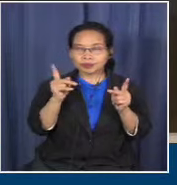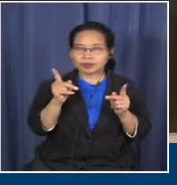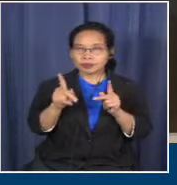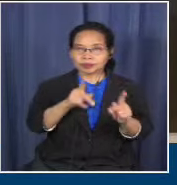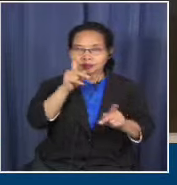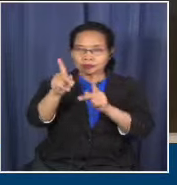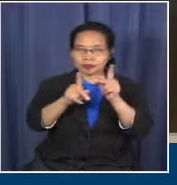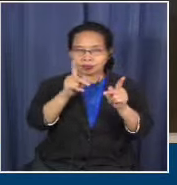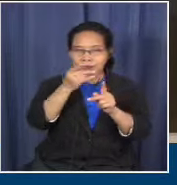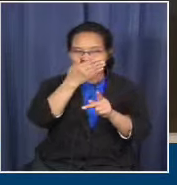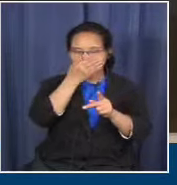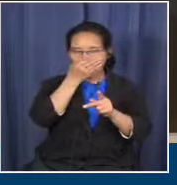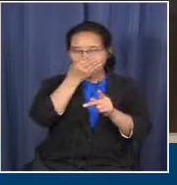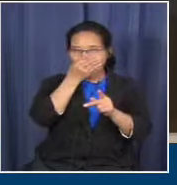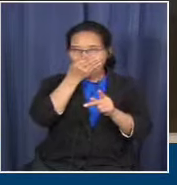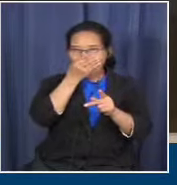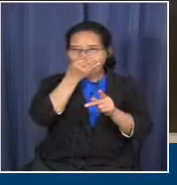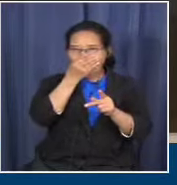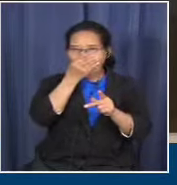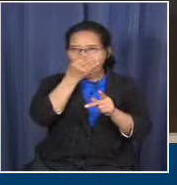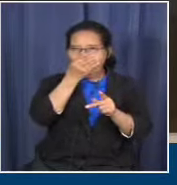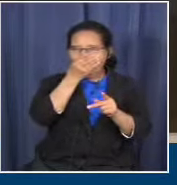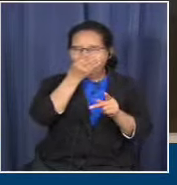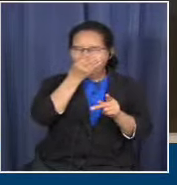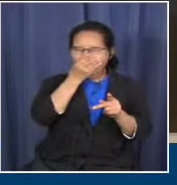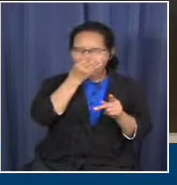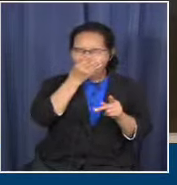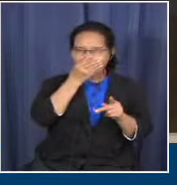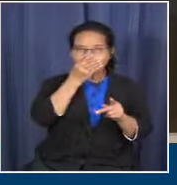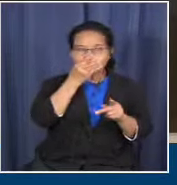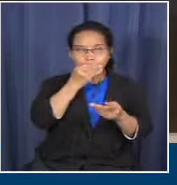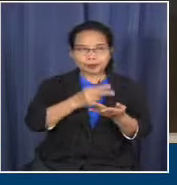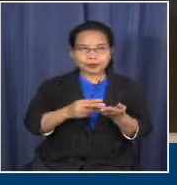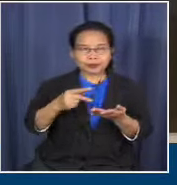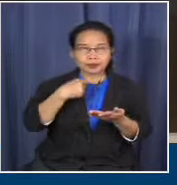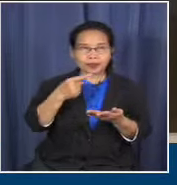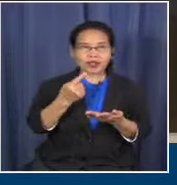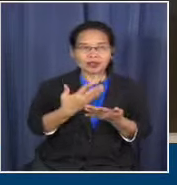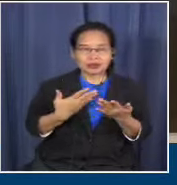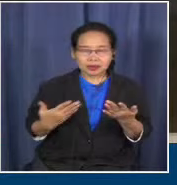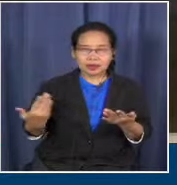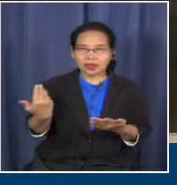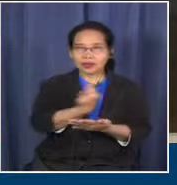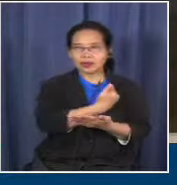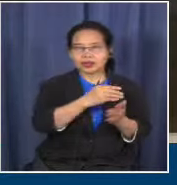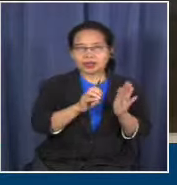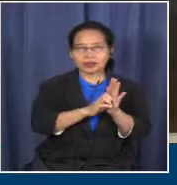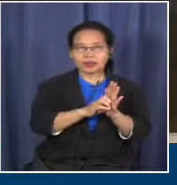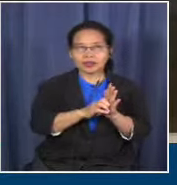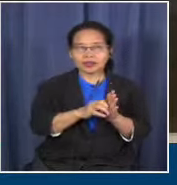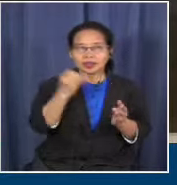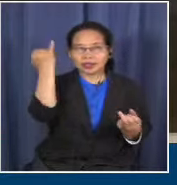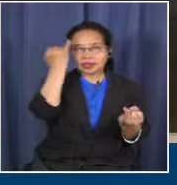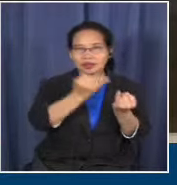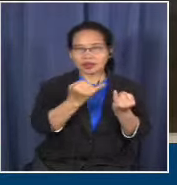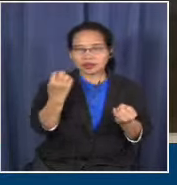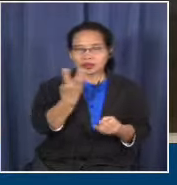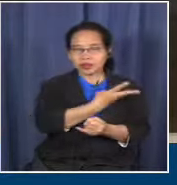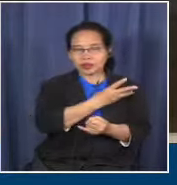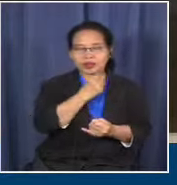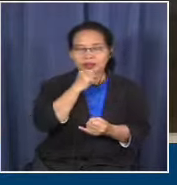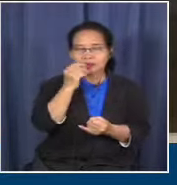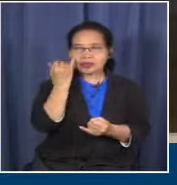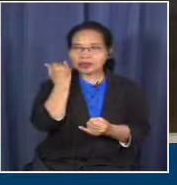people, the Apostle Paul said, these things were our examples, to the intent that we should not